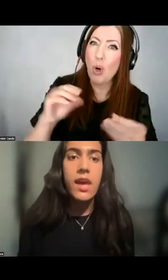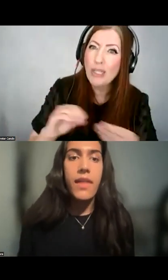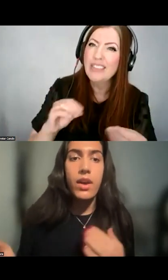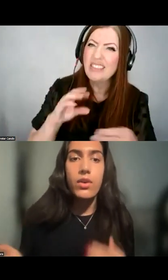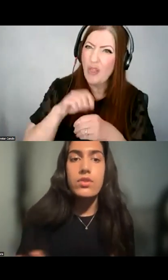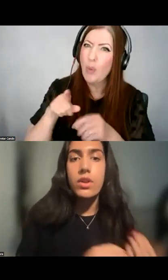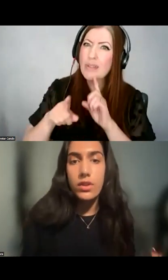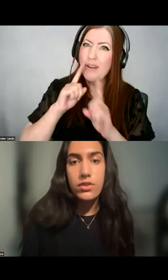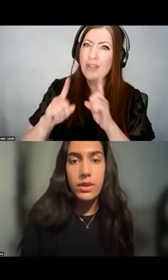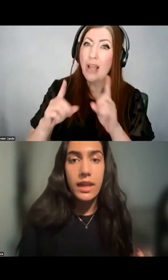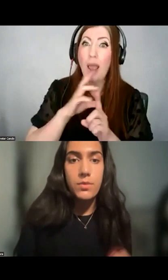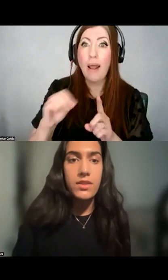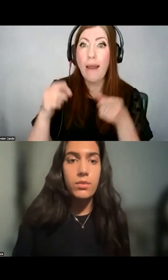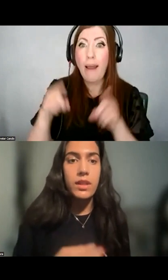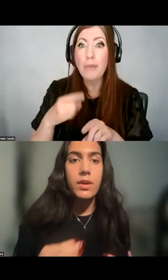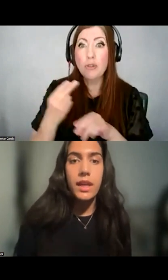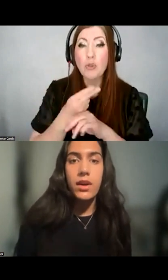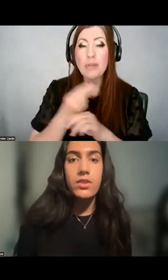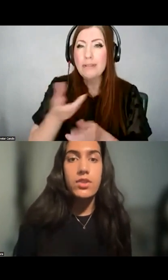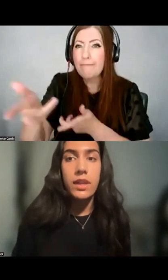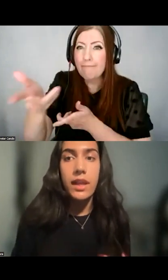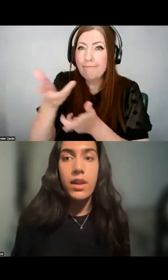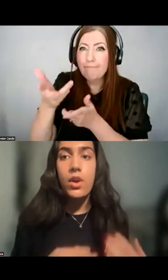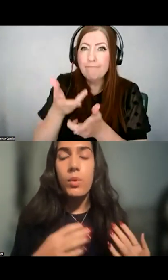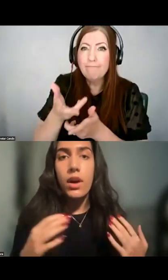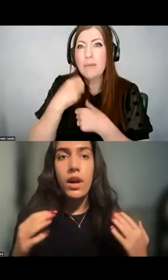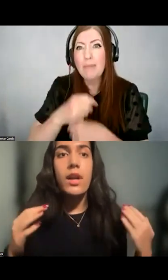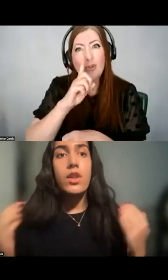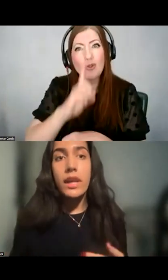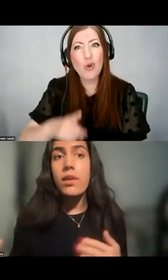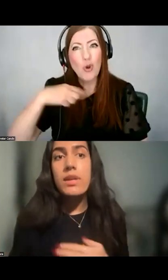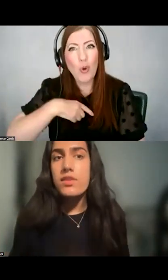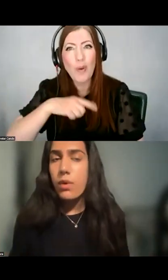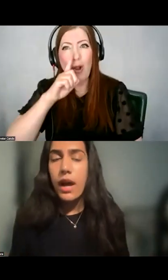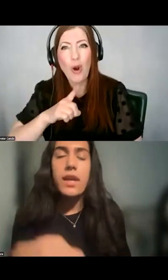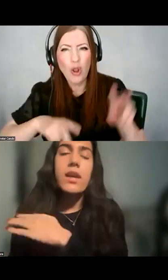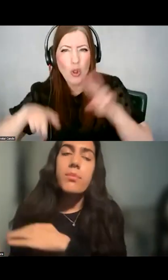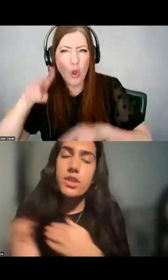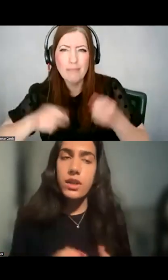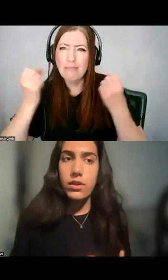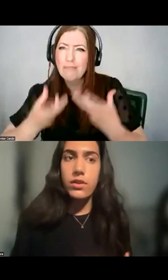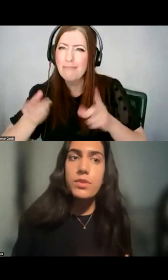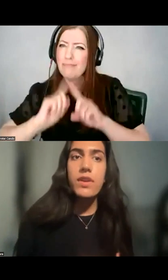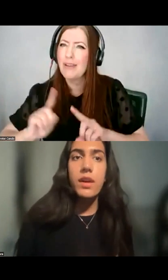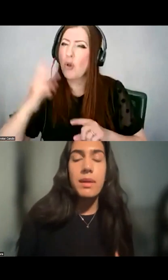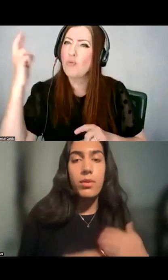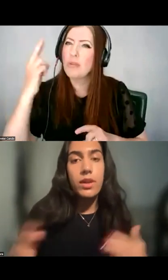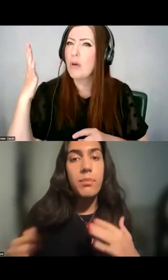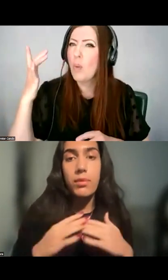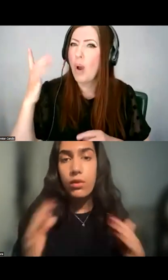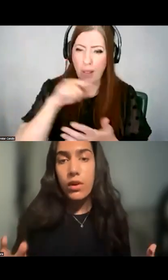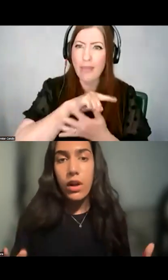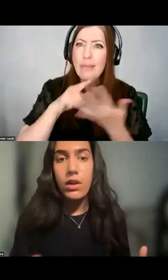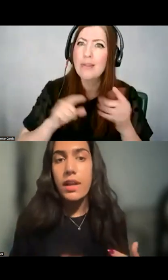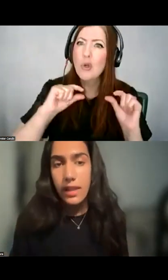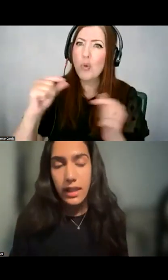conversations. And that also occurs through engagement. So really working on ensuring that we are looking at reasons why particular groups of young people or young